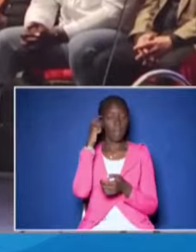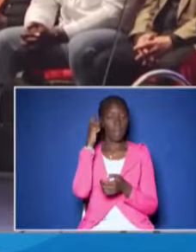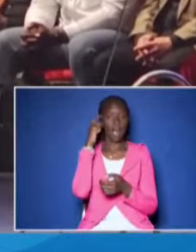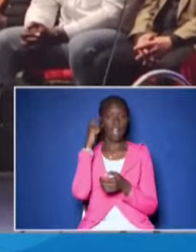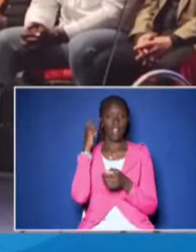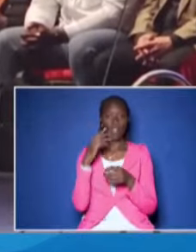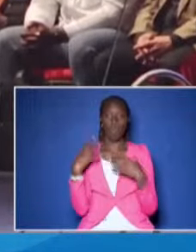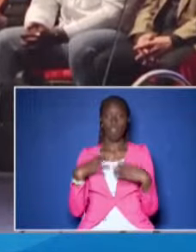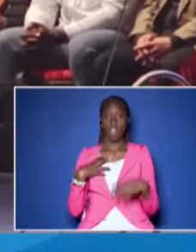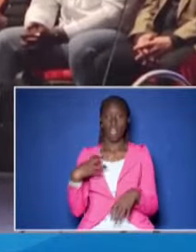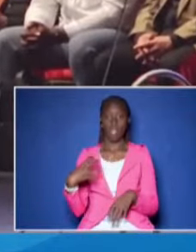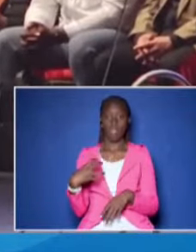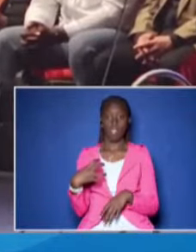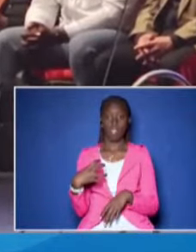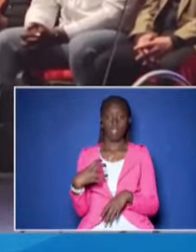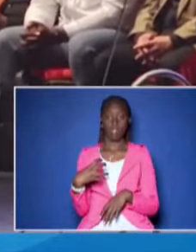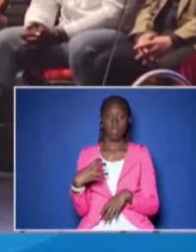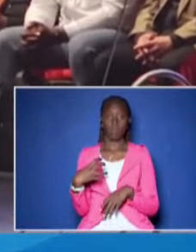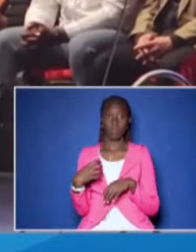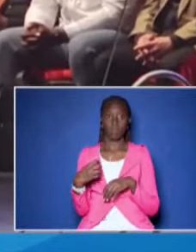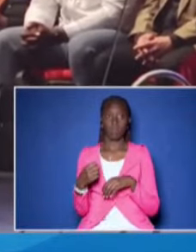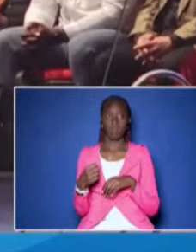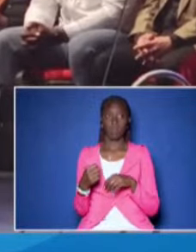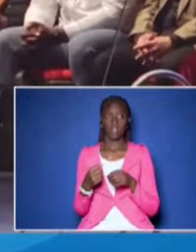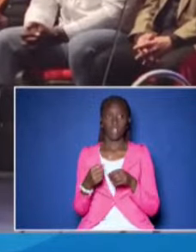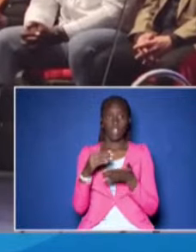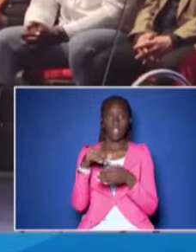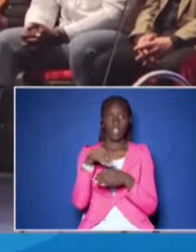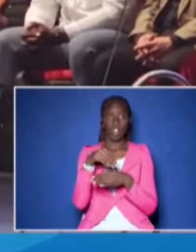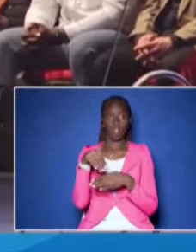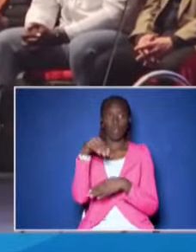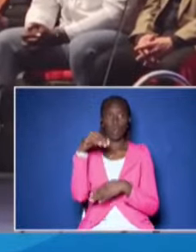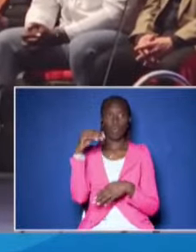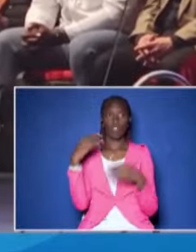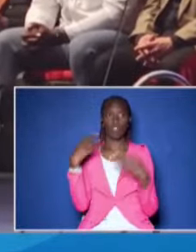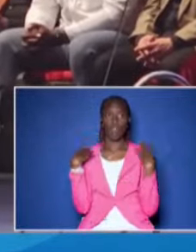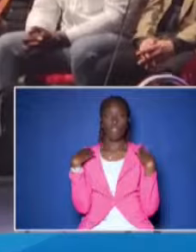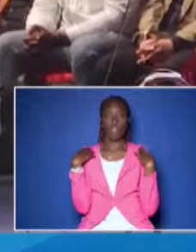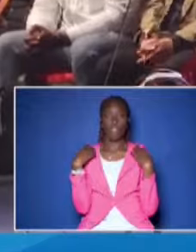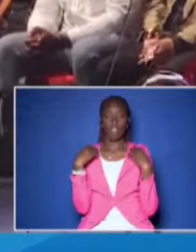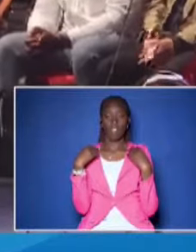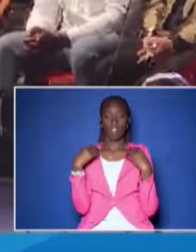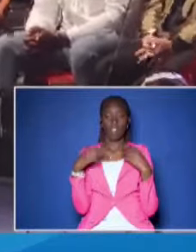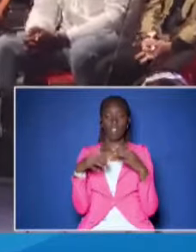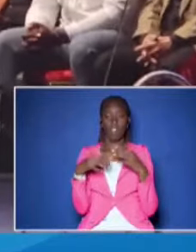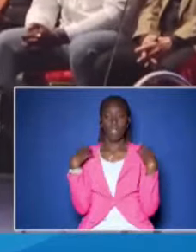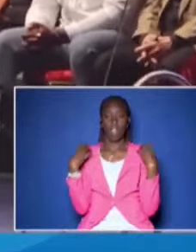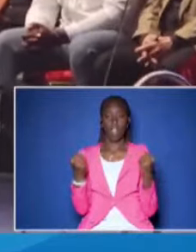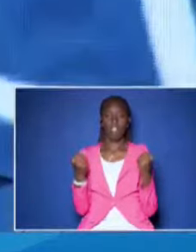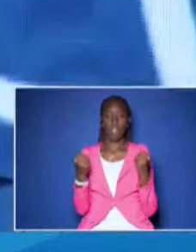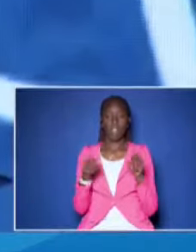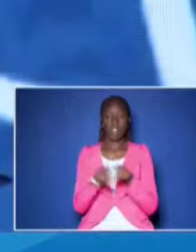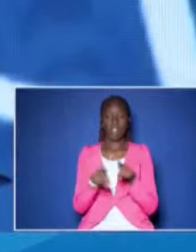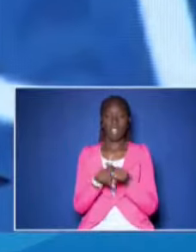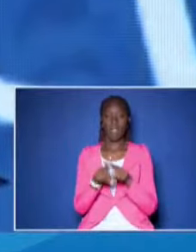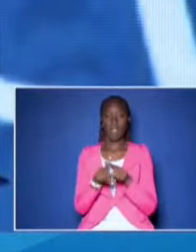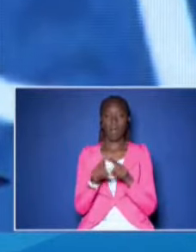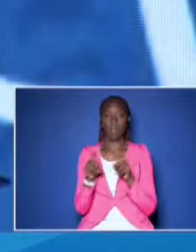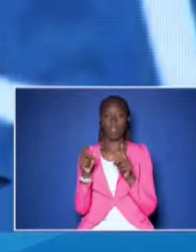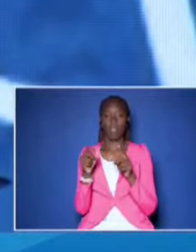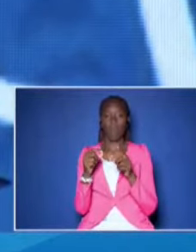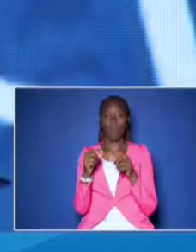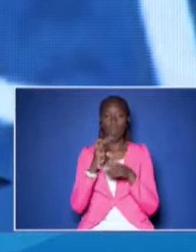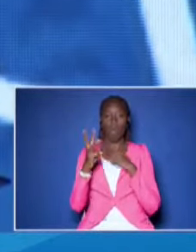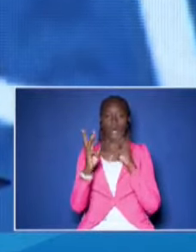wealth a ofal the source of health of a world of